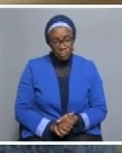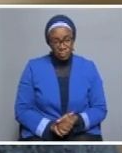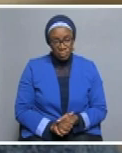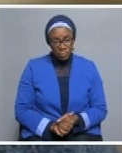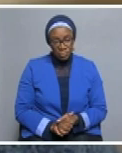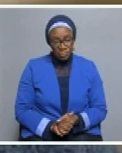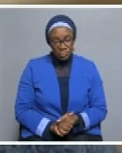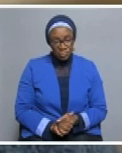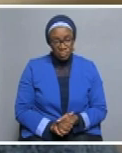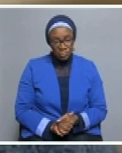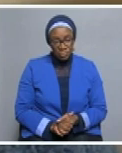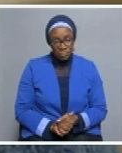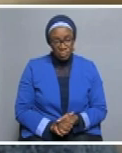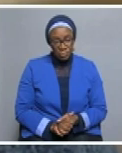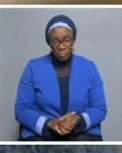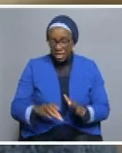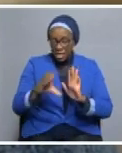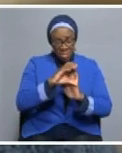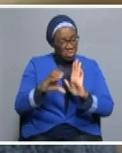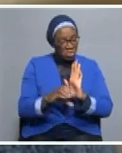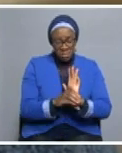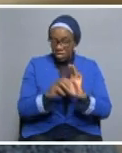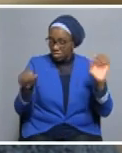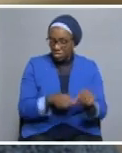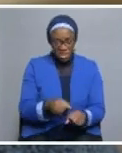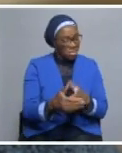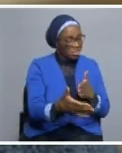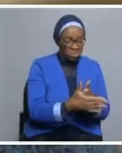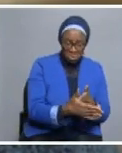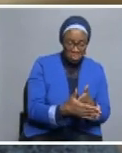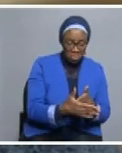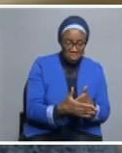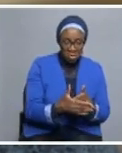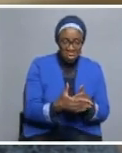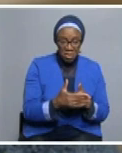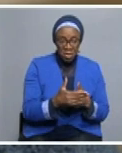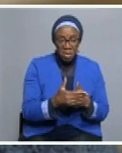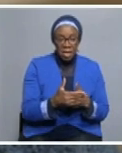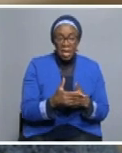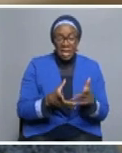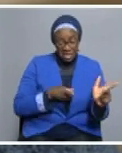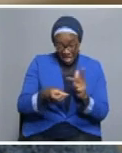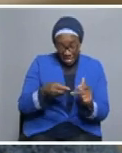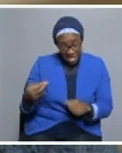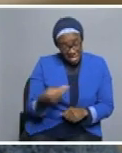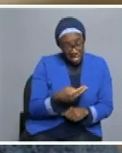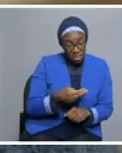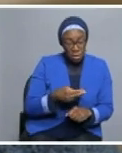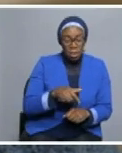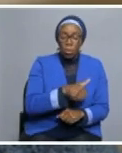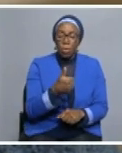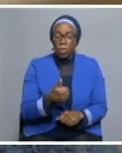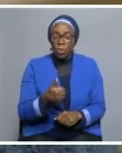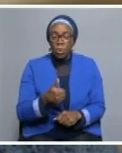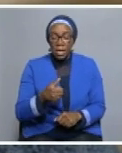prohibit Director General or Deputy Director General from being reappointed That's problematic. It's not to say